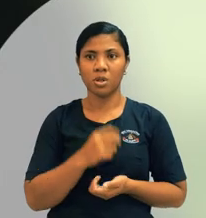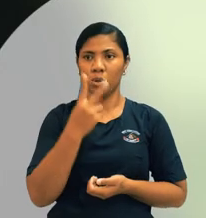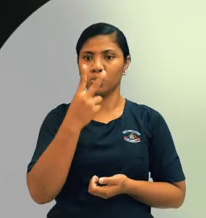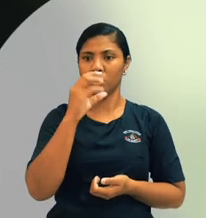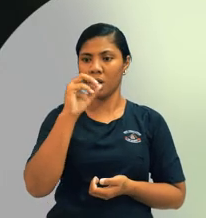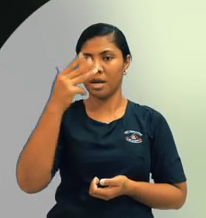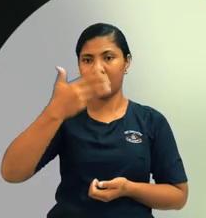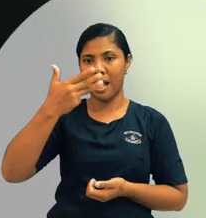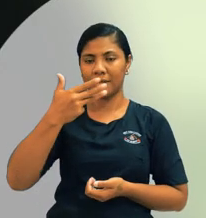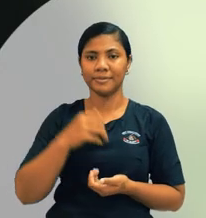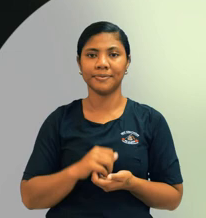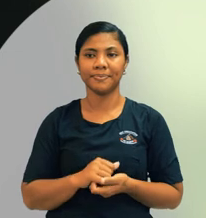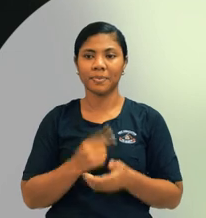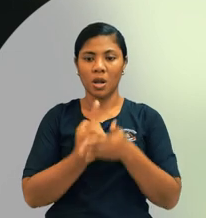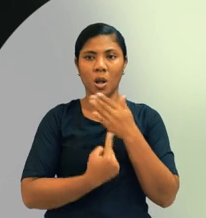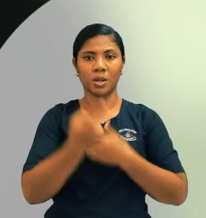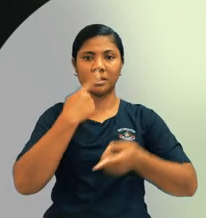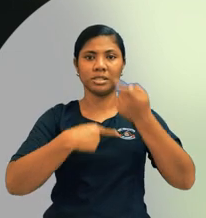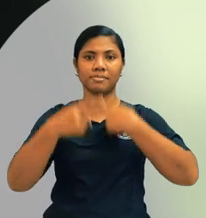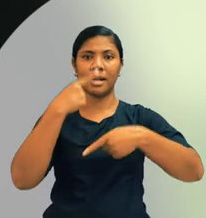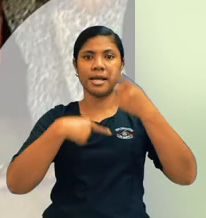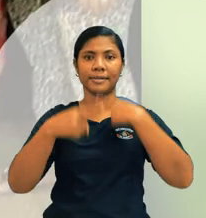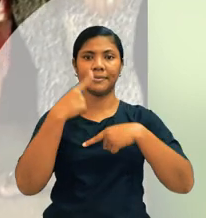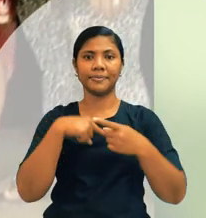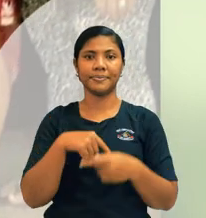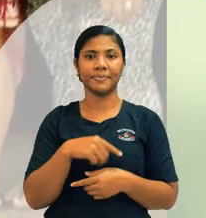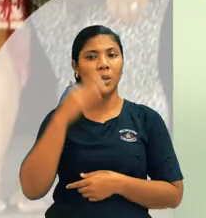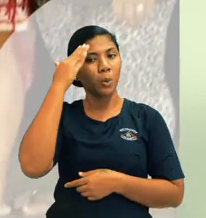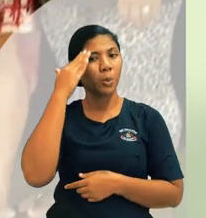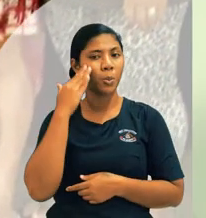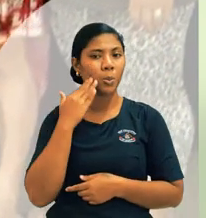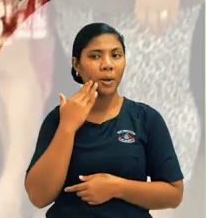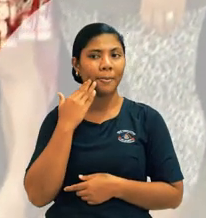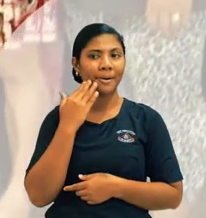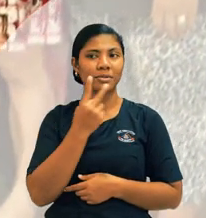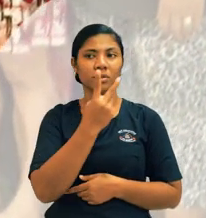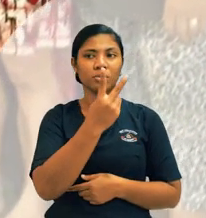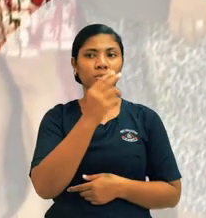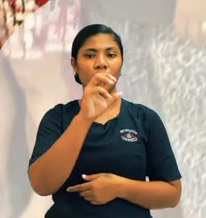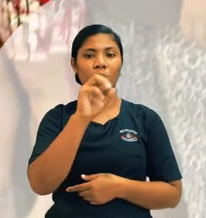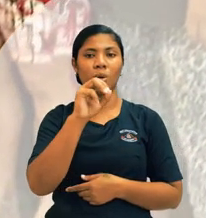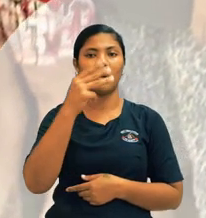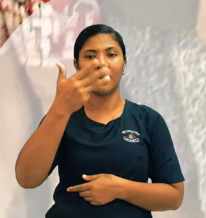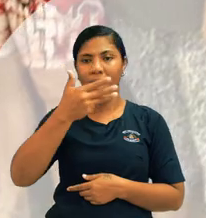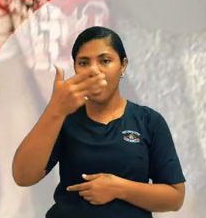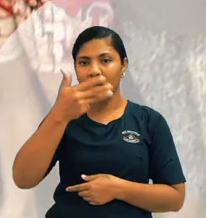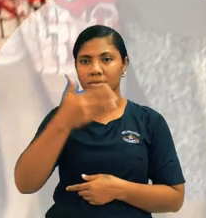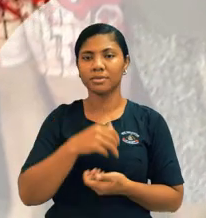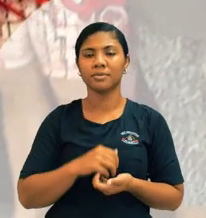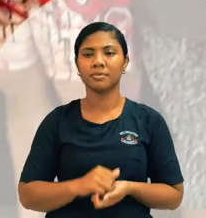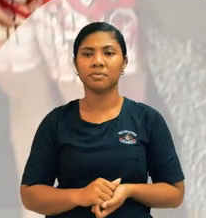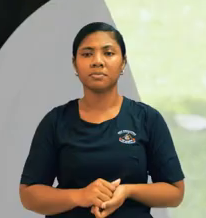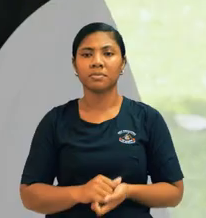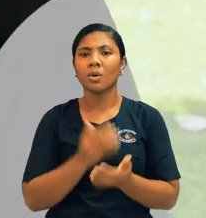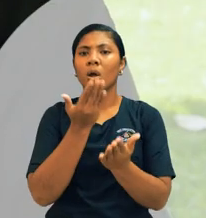masino November na tuva atwa mo New Zealand mo ngalwenga fa vai tiny o famonianga maile